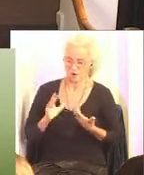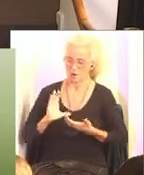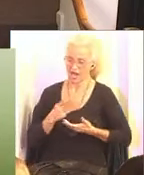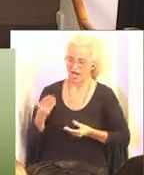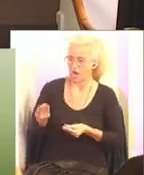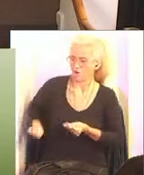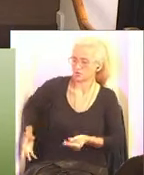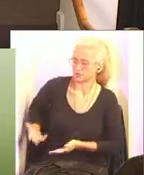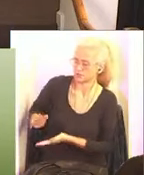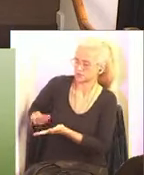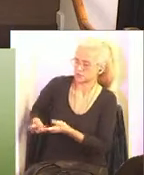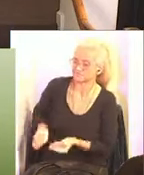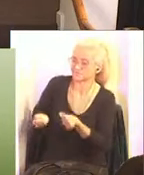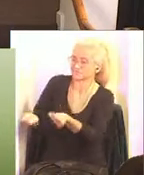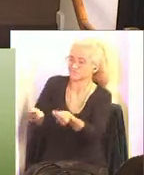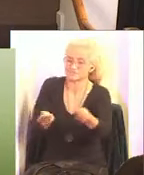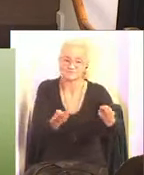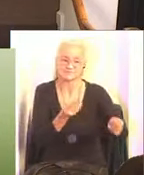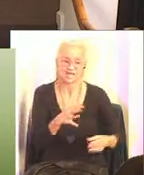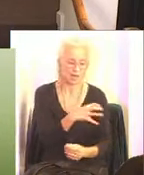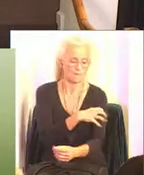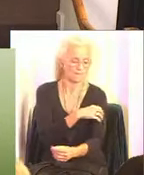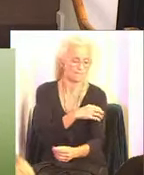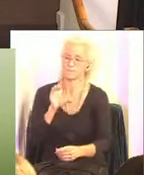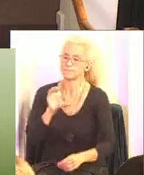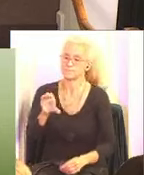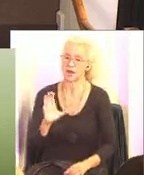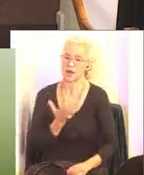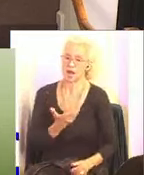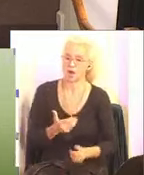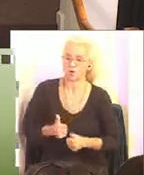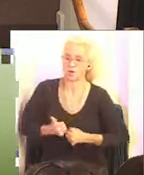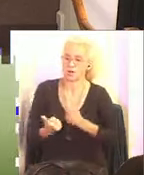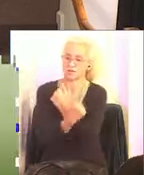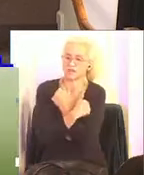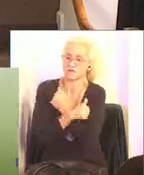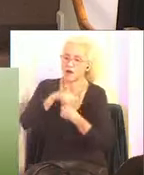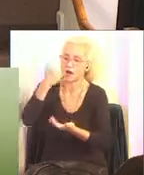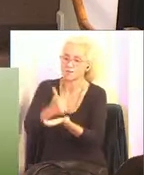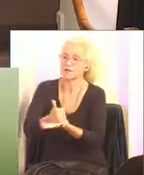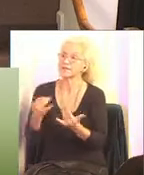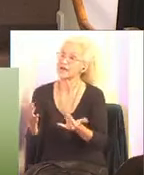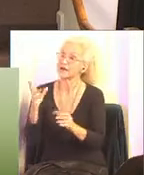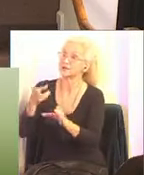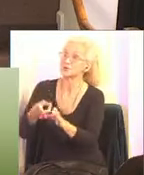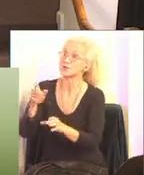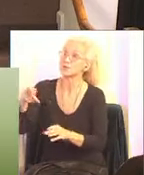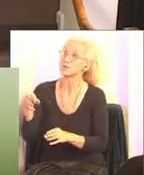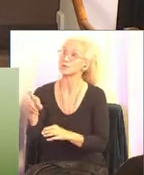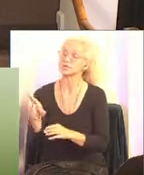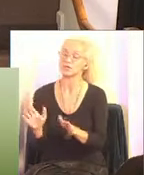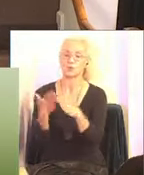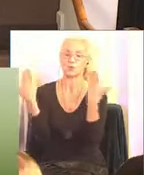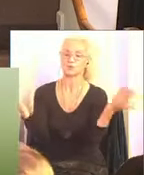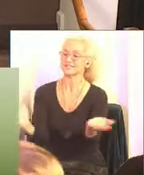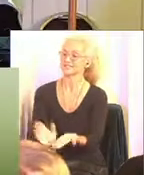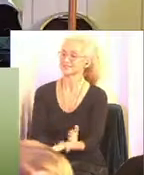generosity, and empower our love. Amen. Amen. Now join Peter in our opening song.